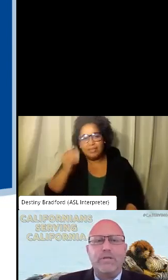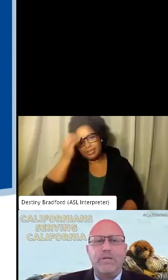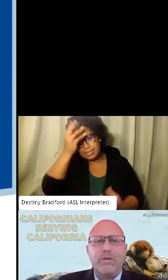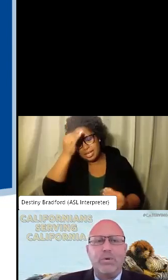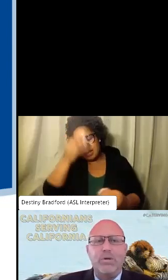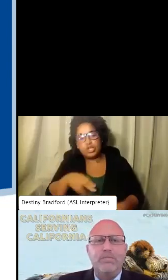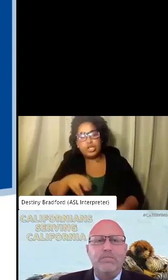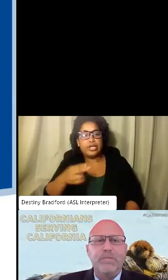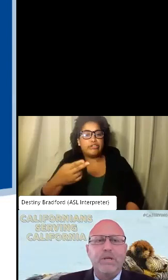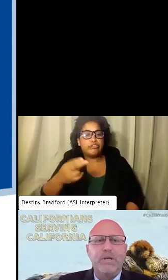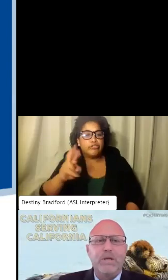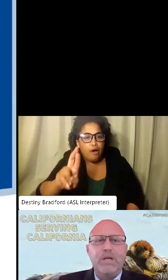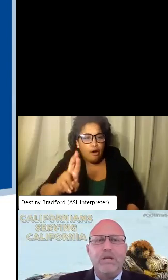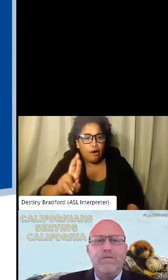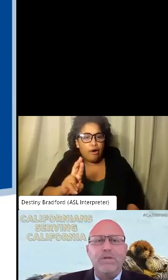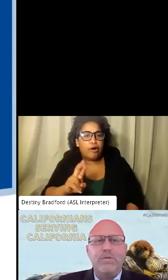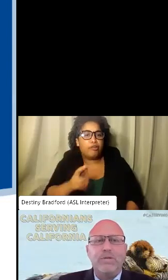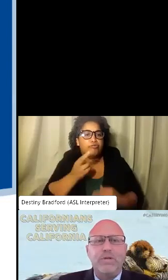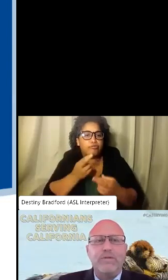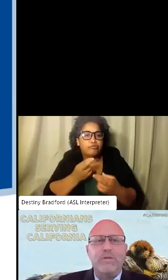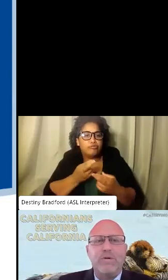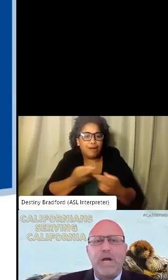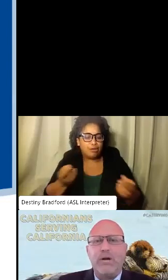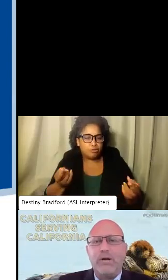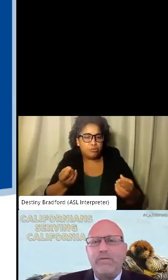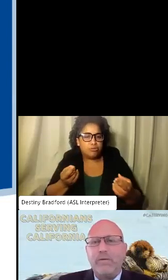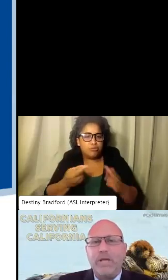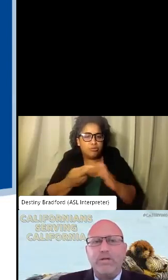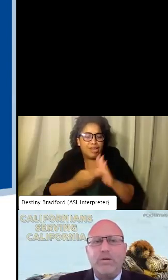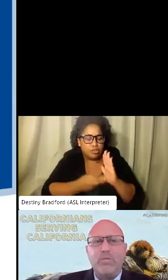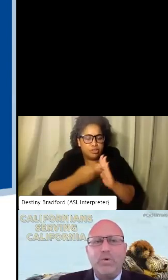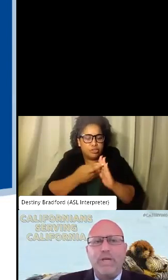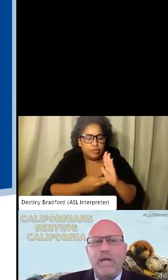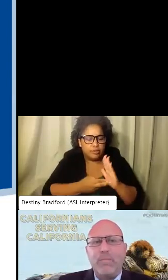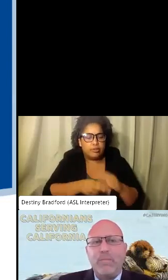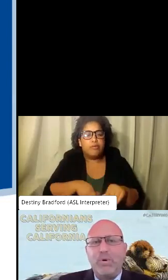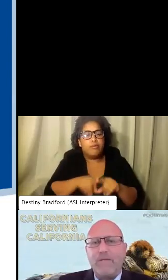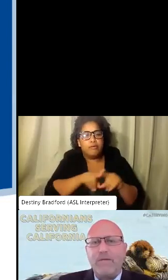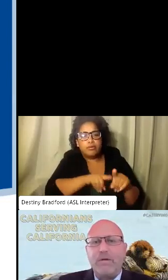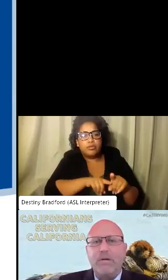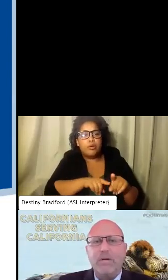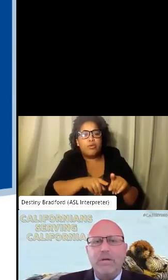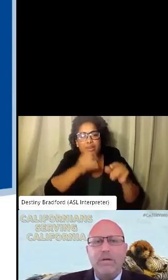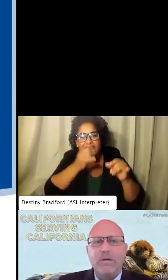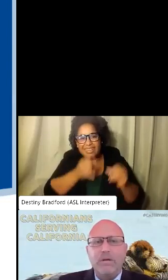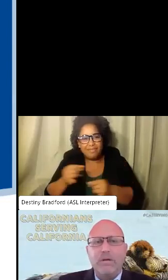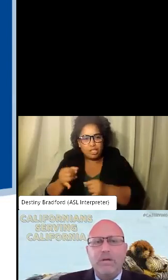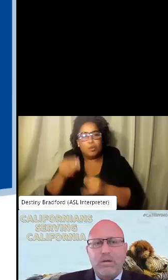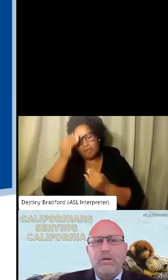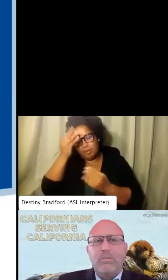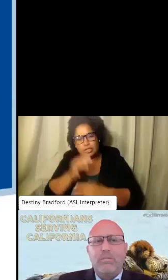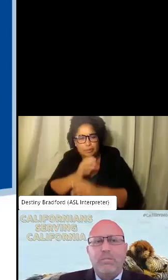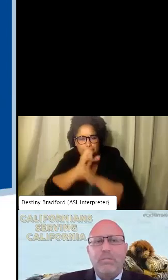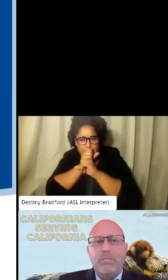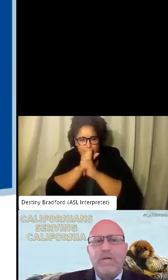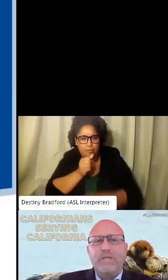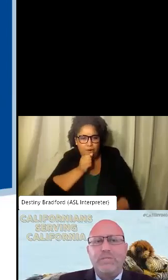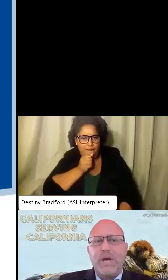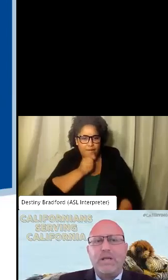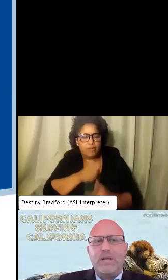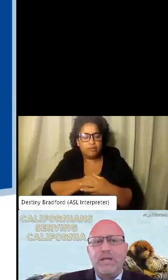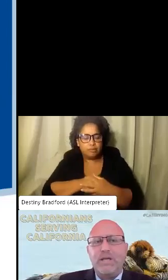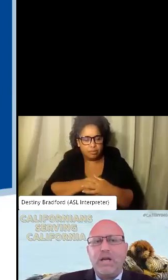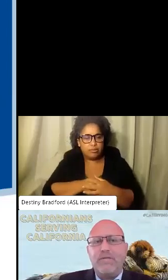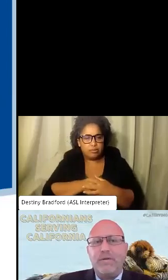records, for example. Individual service provider information will be kept private.